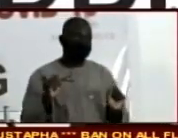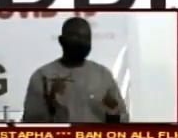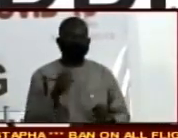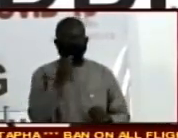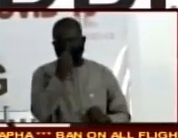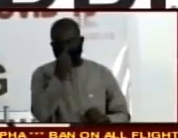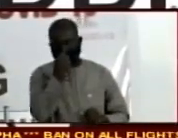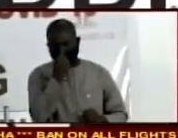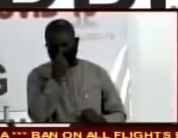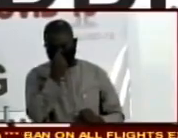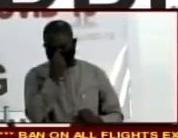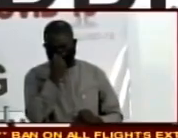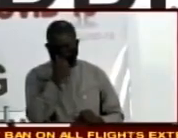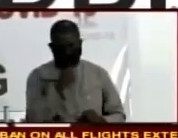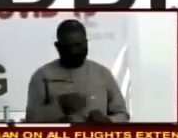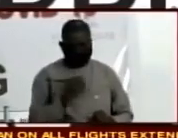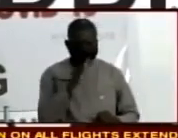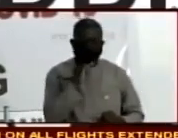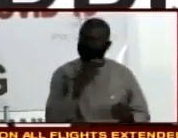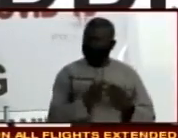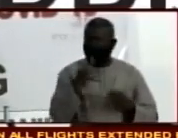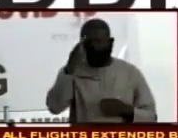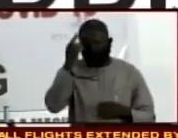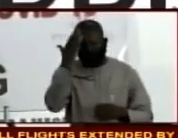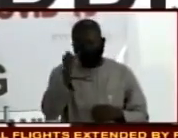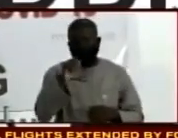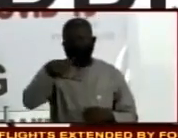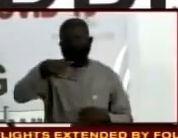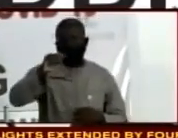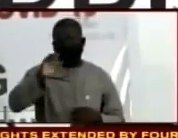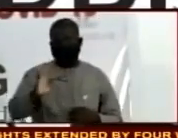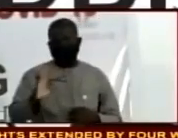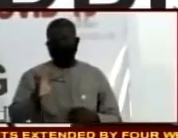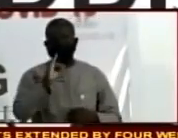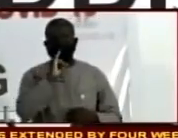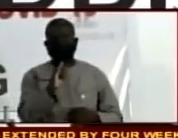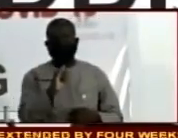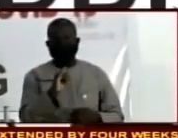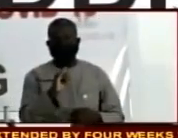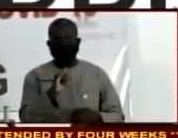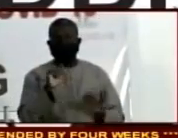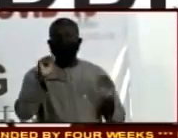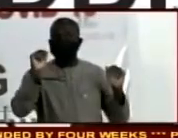There's a very good reason why the PTF eased the lockdown last week.